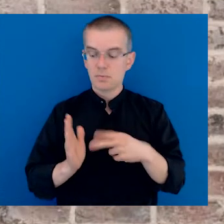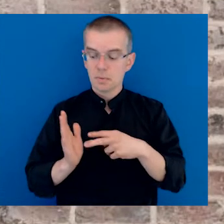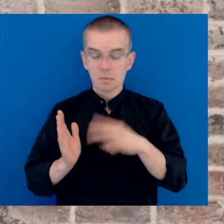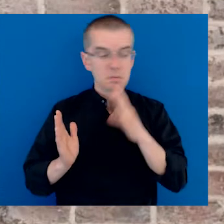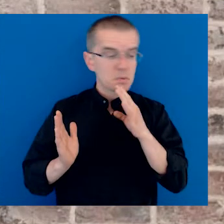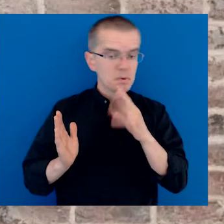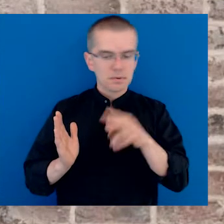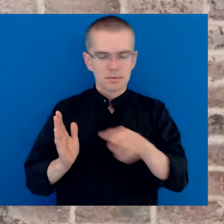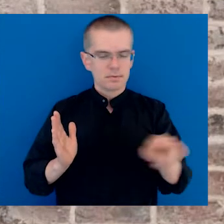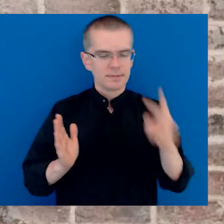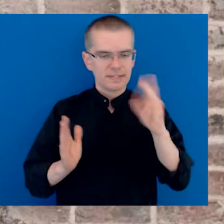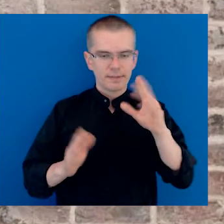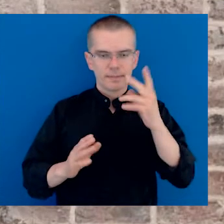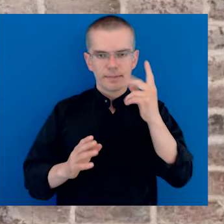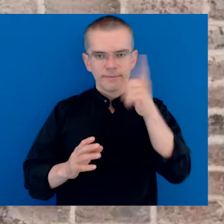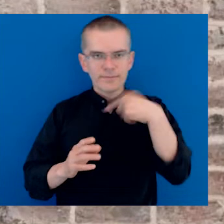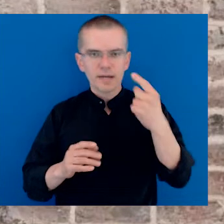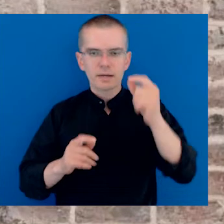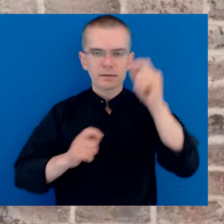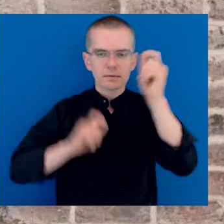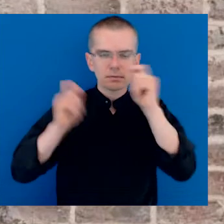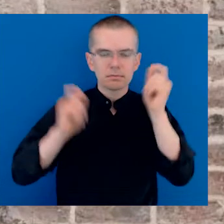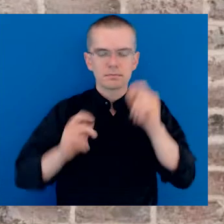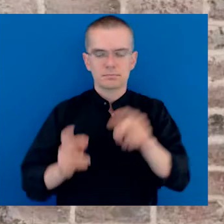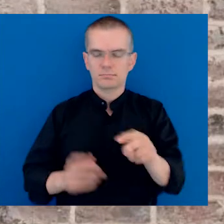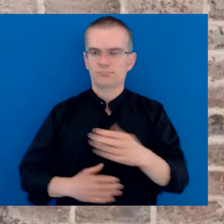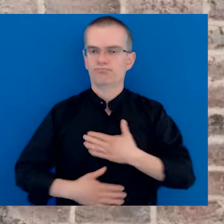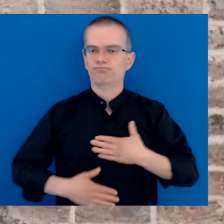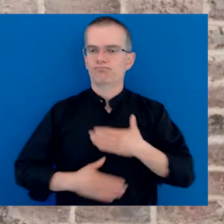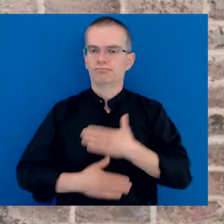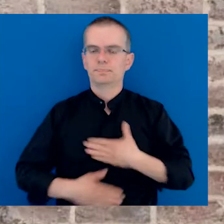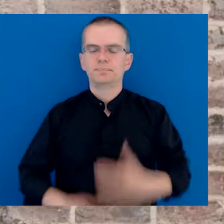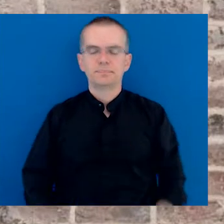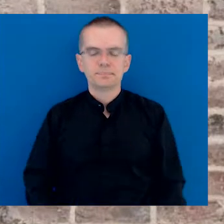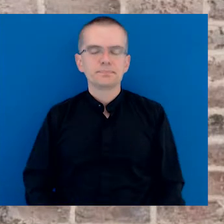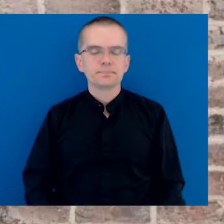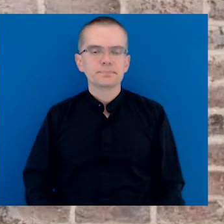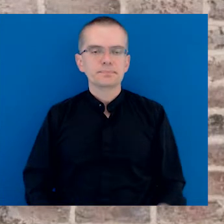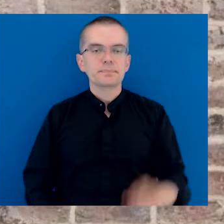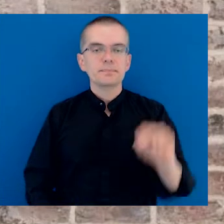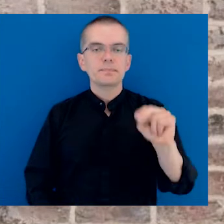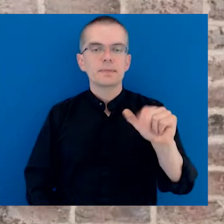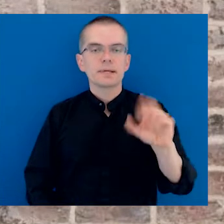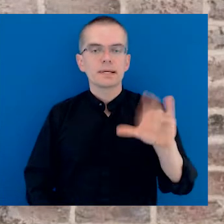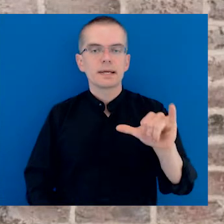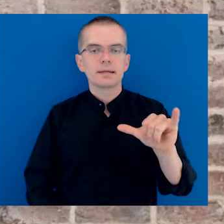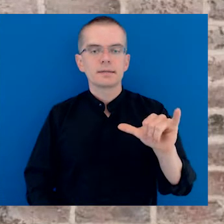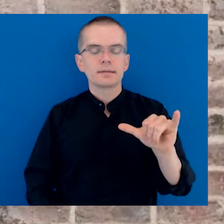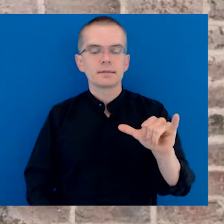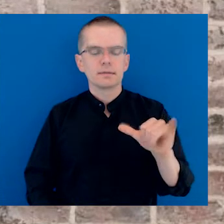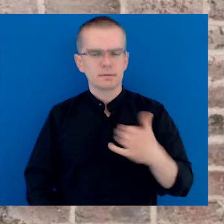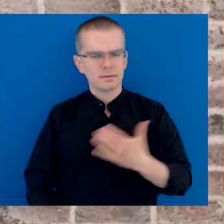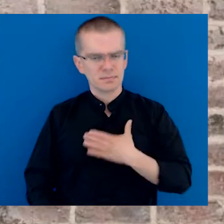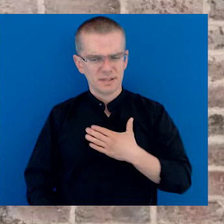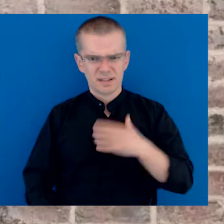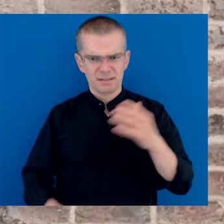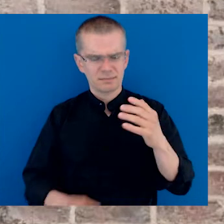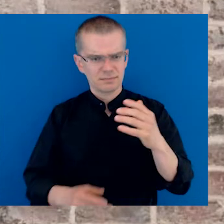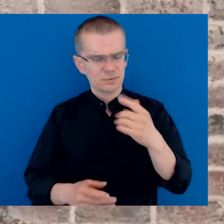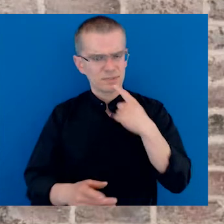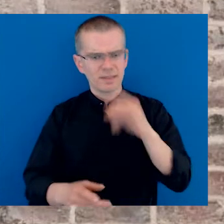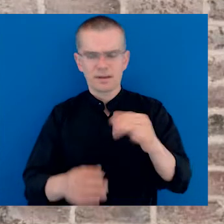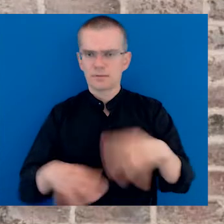book to them. Oh, thank you so much. I mean, that is so important to me because, we are all different. I mean,